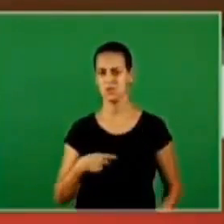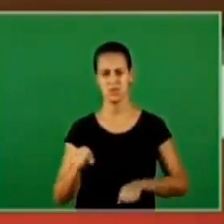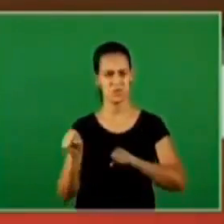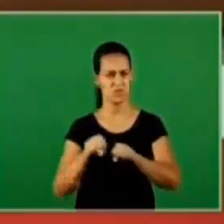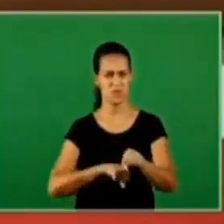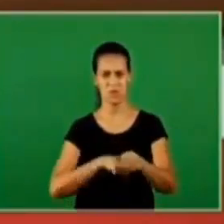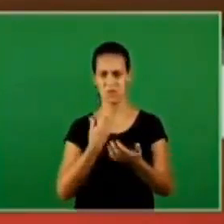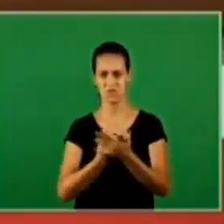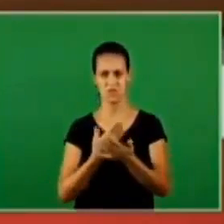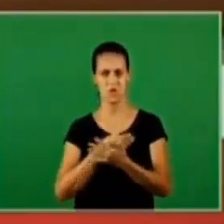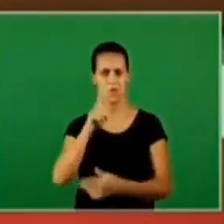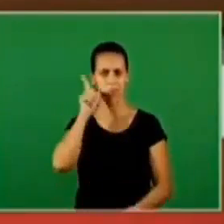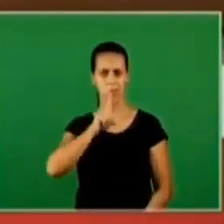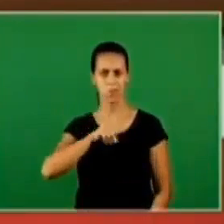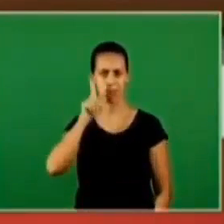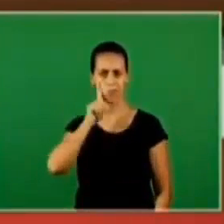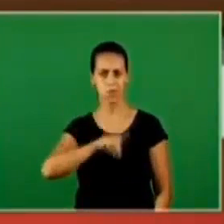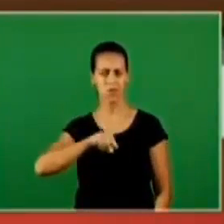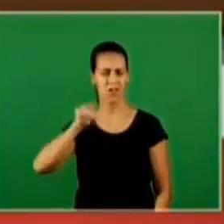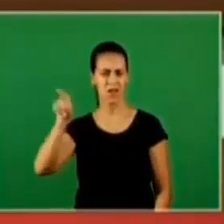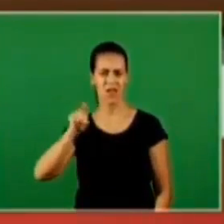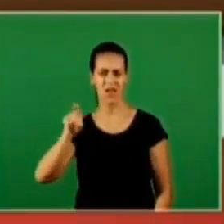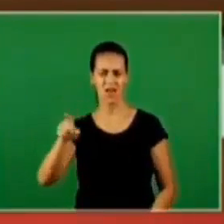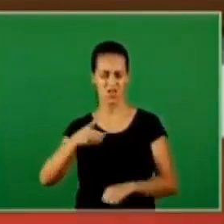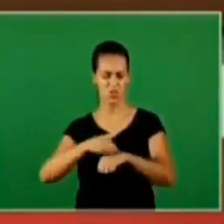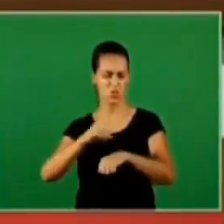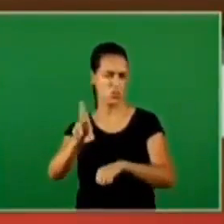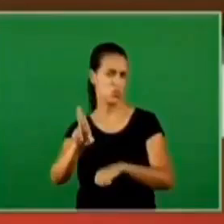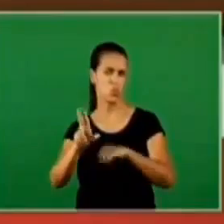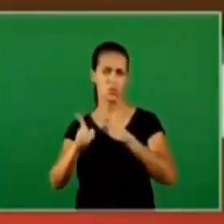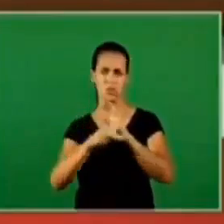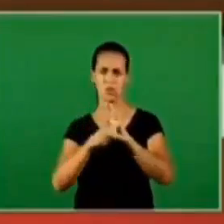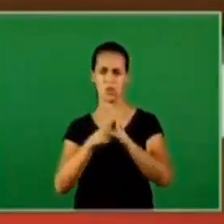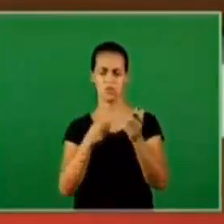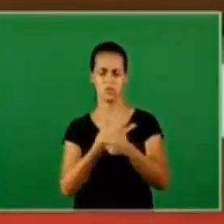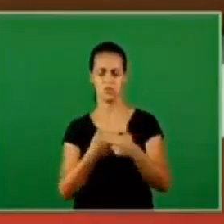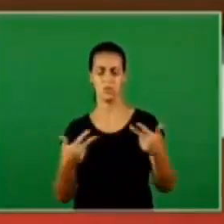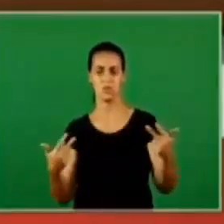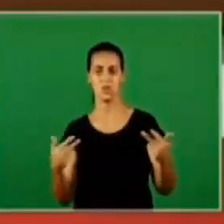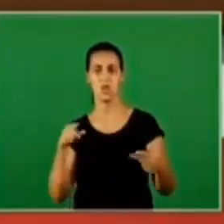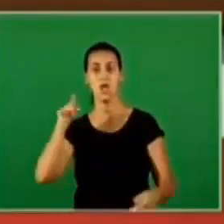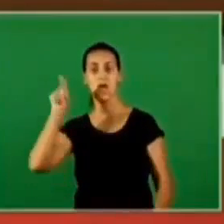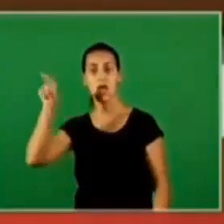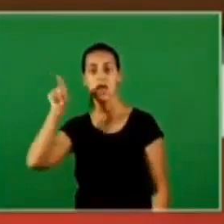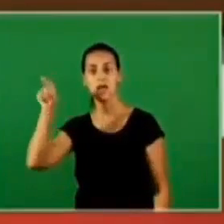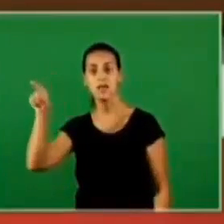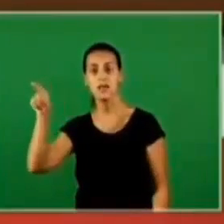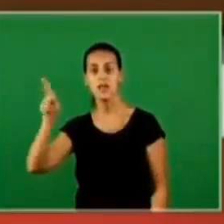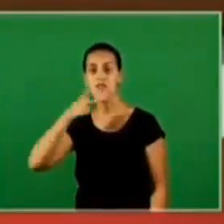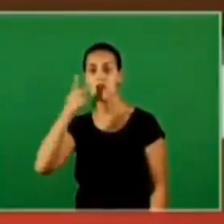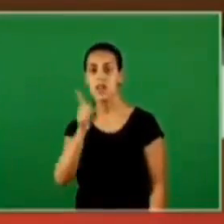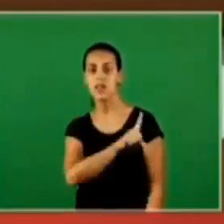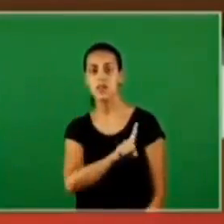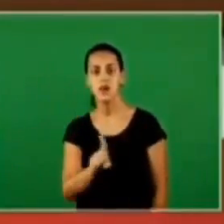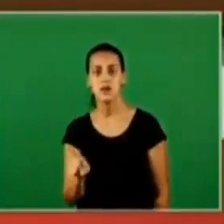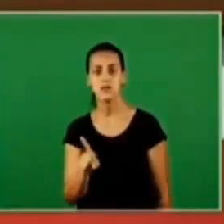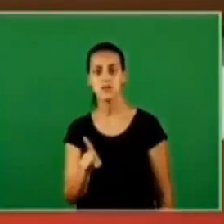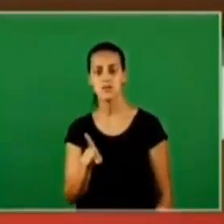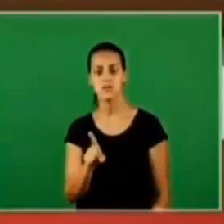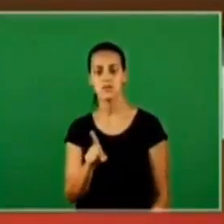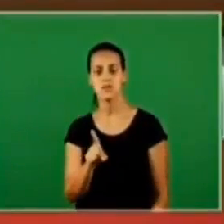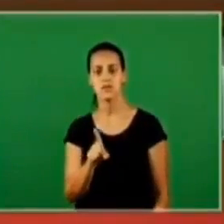high degree. They went to college in the United States. They are doctors in divinity. They are